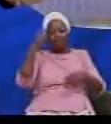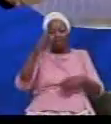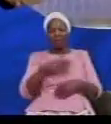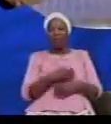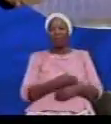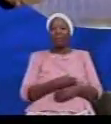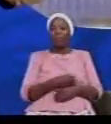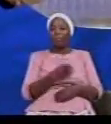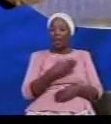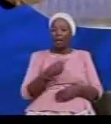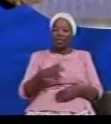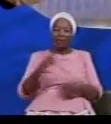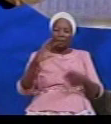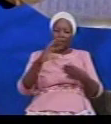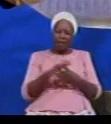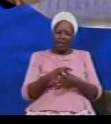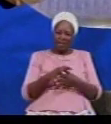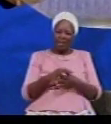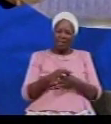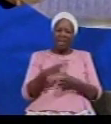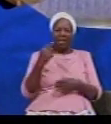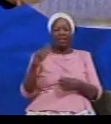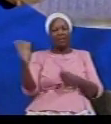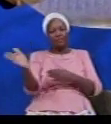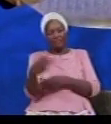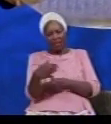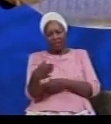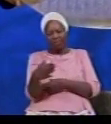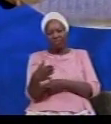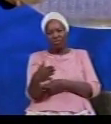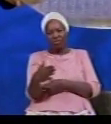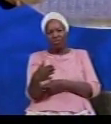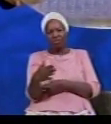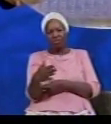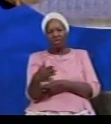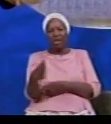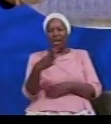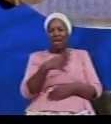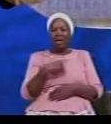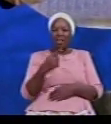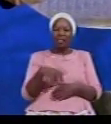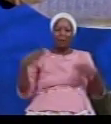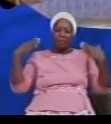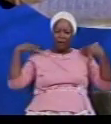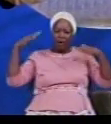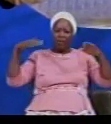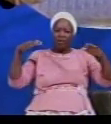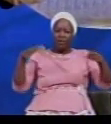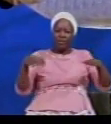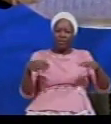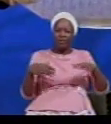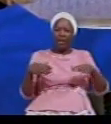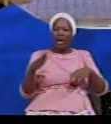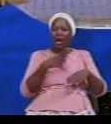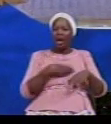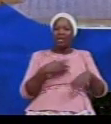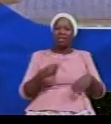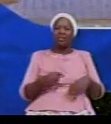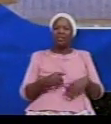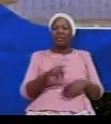And the meat, and the fish, and the bird, and the